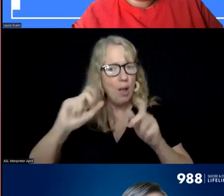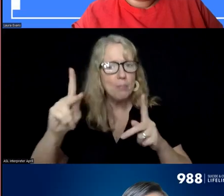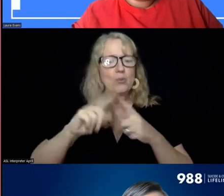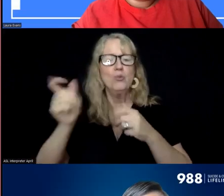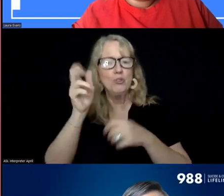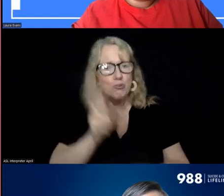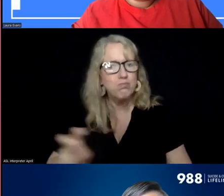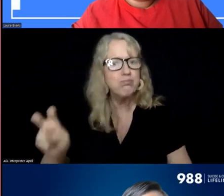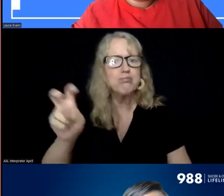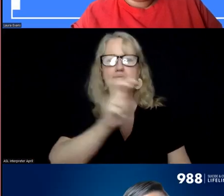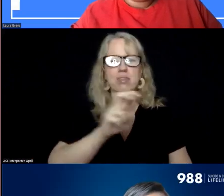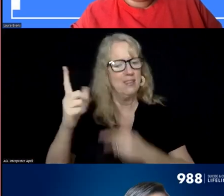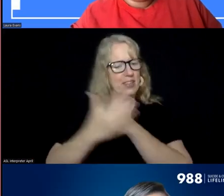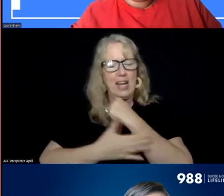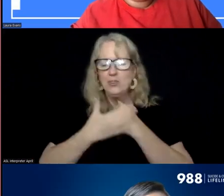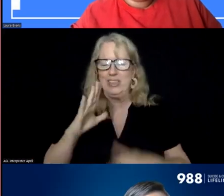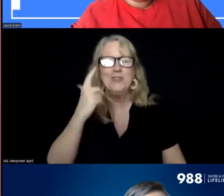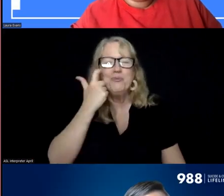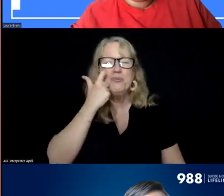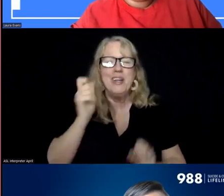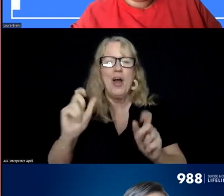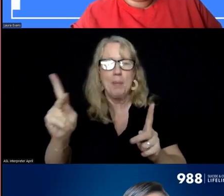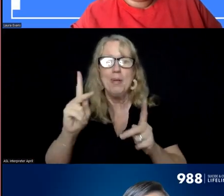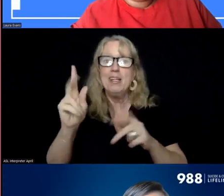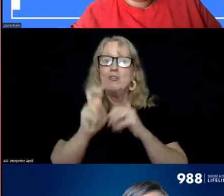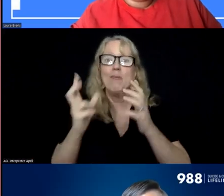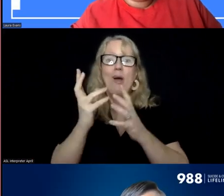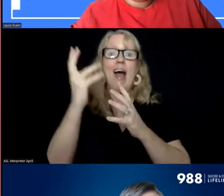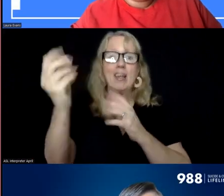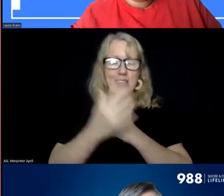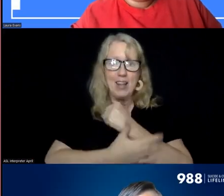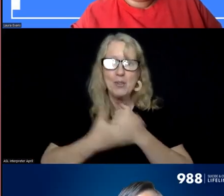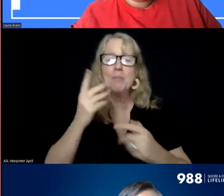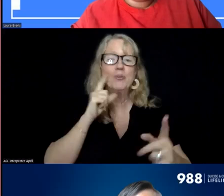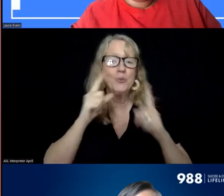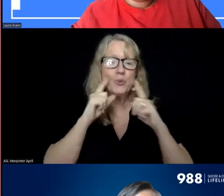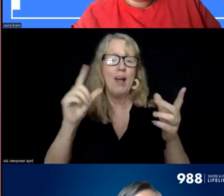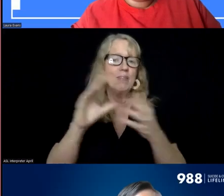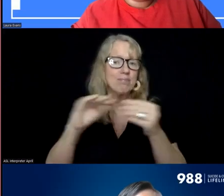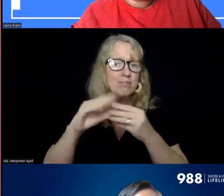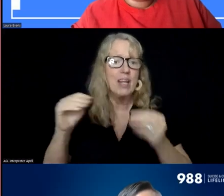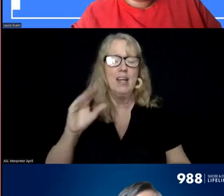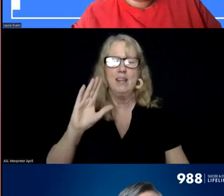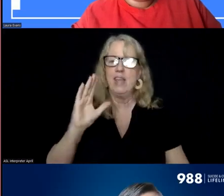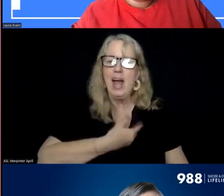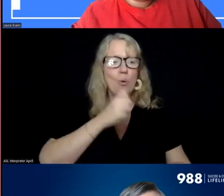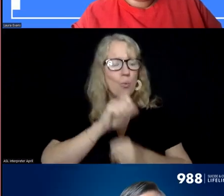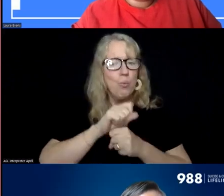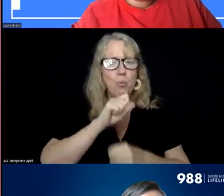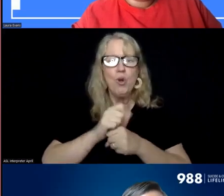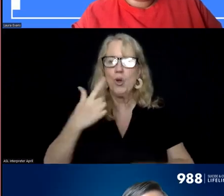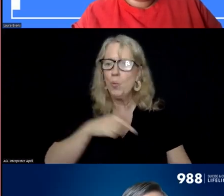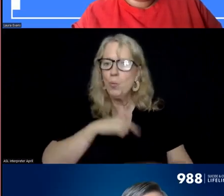this country. I had a recent opportunity to travel outside the country to talk about the work that we are